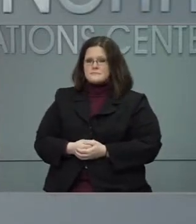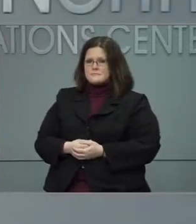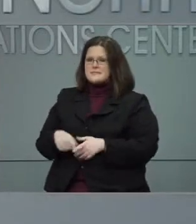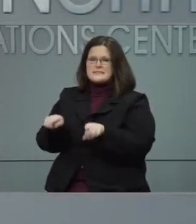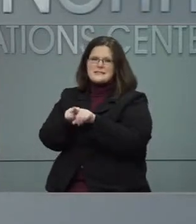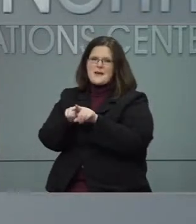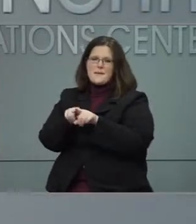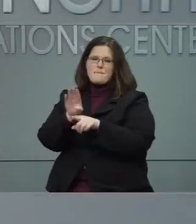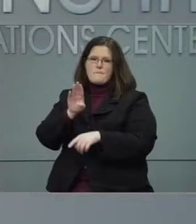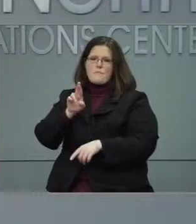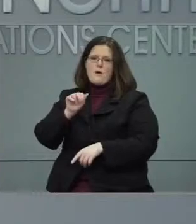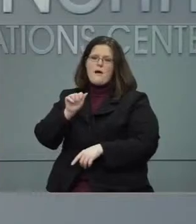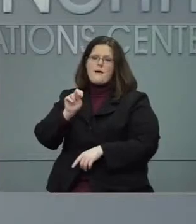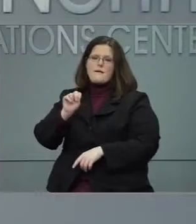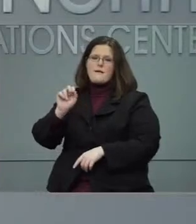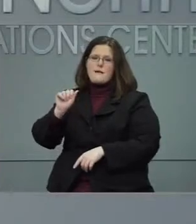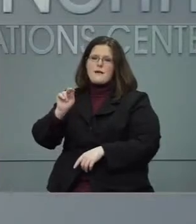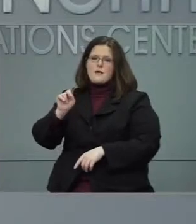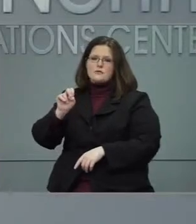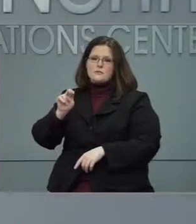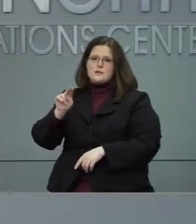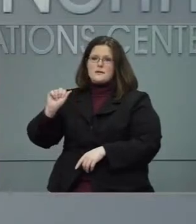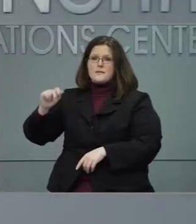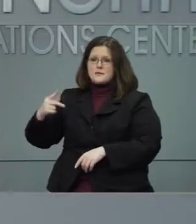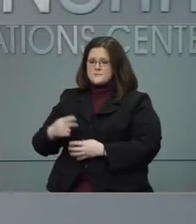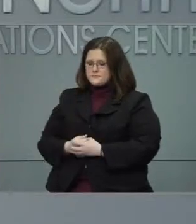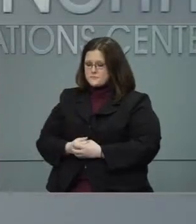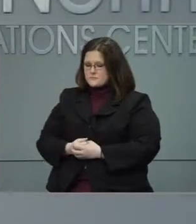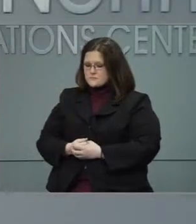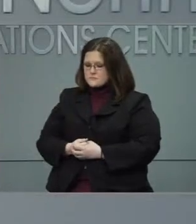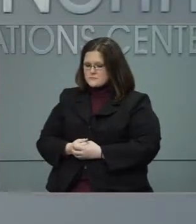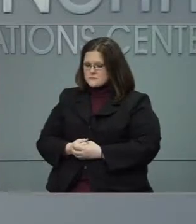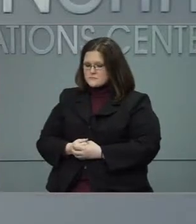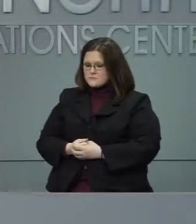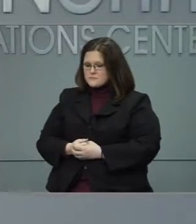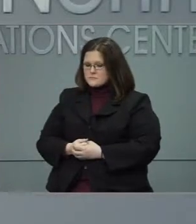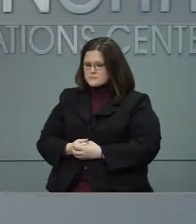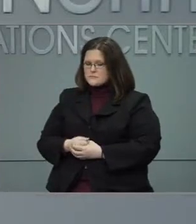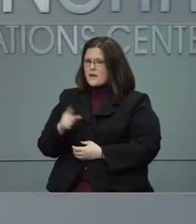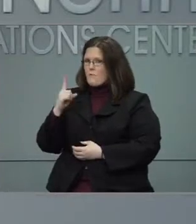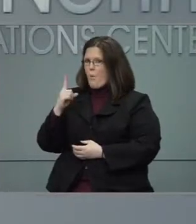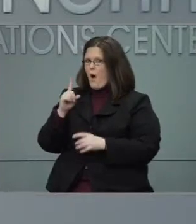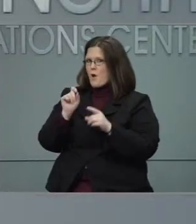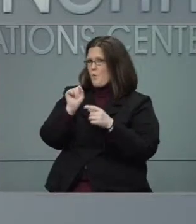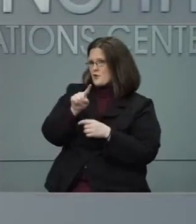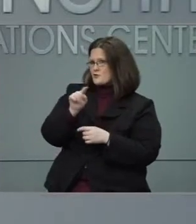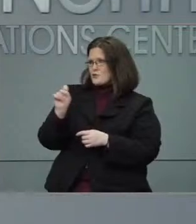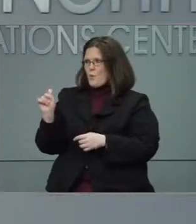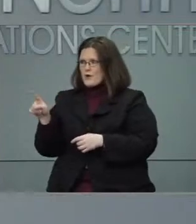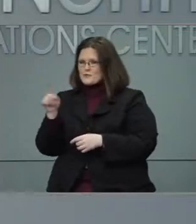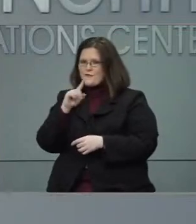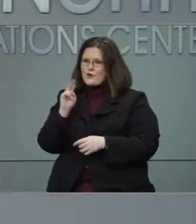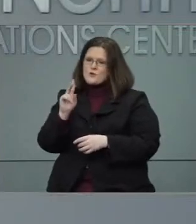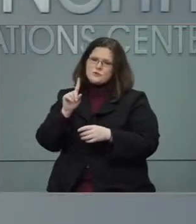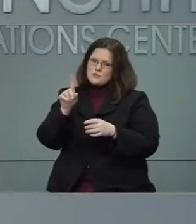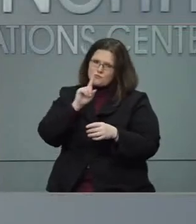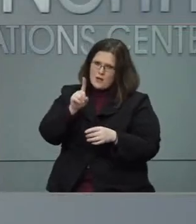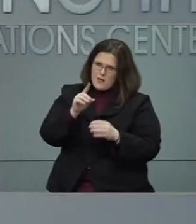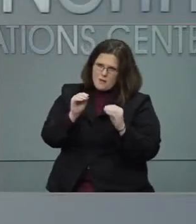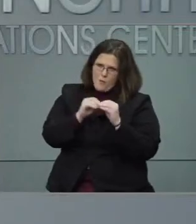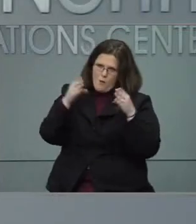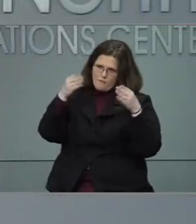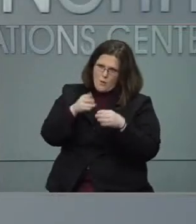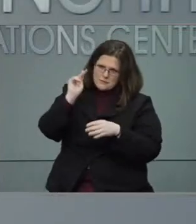Follow-up, Brian Anderson, Associated Press. Hi, I had one for each of you, just pure politics. Governor, are